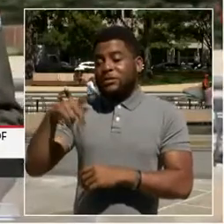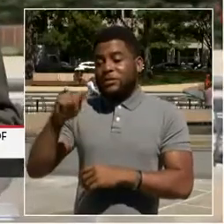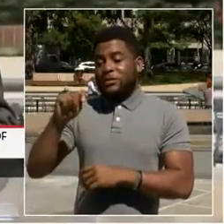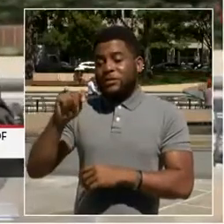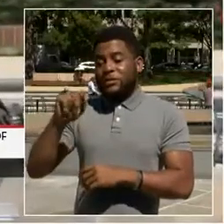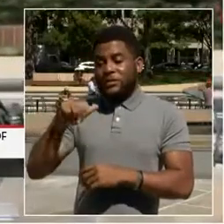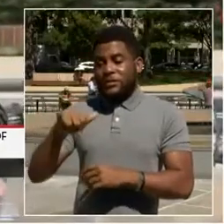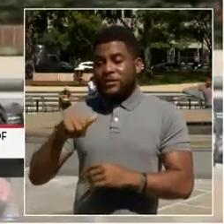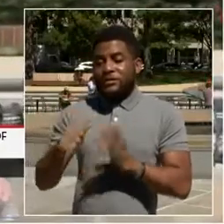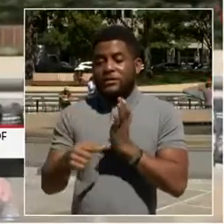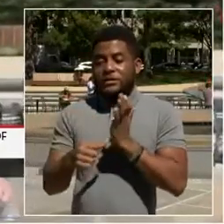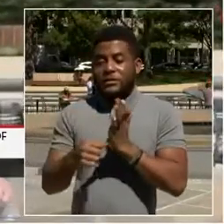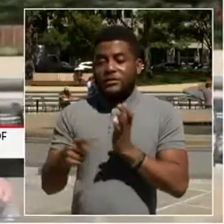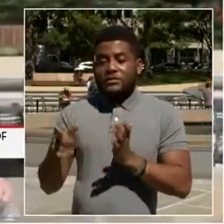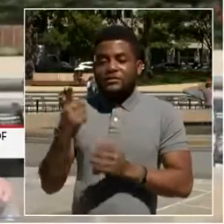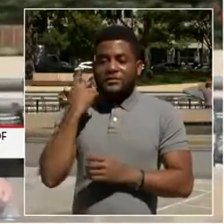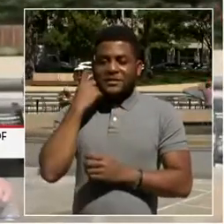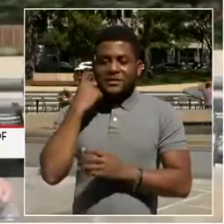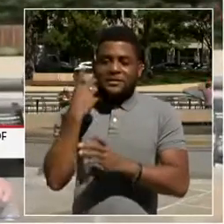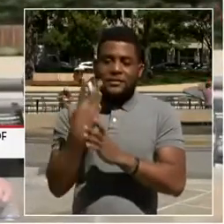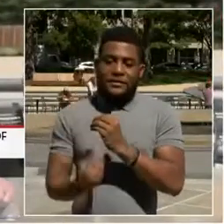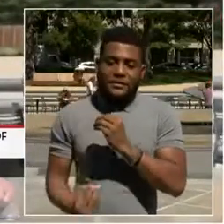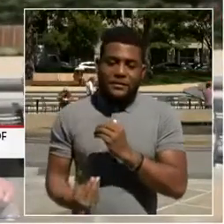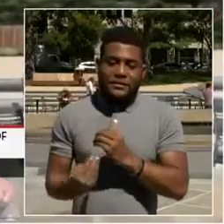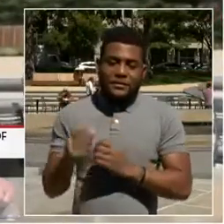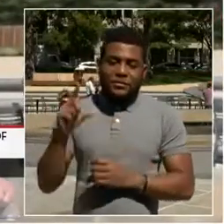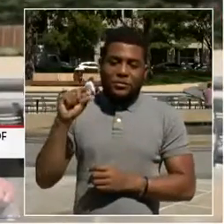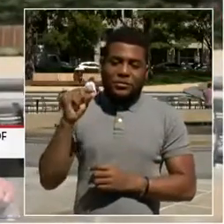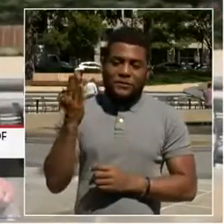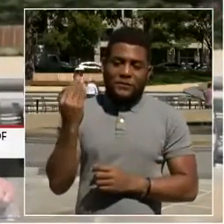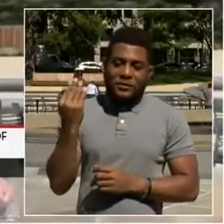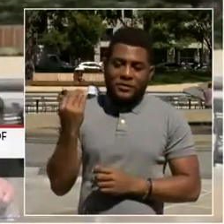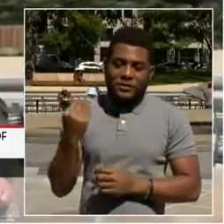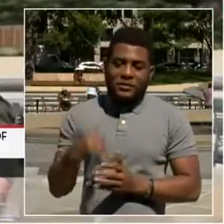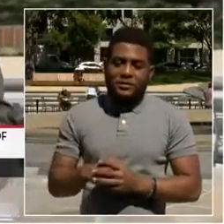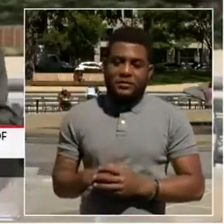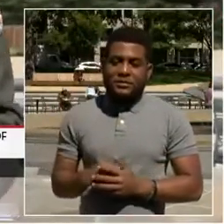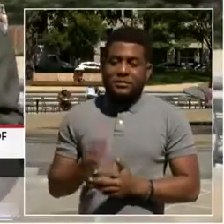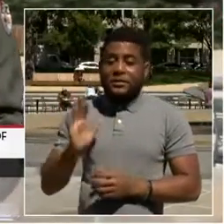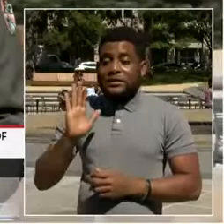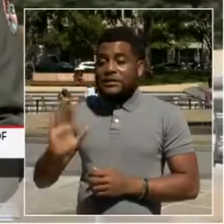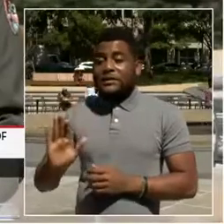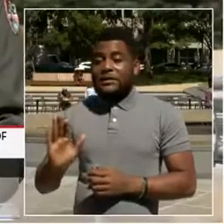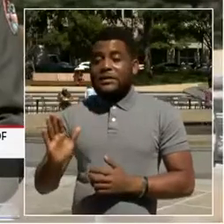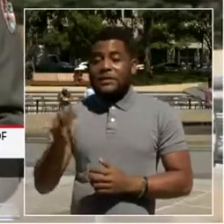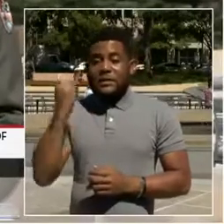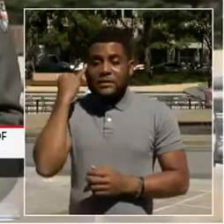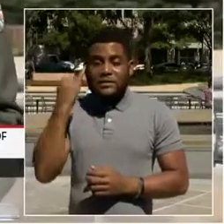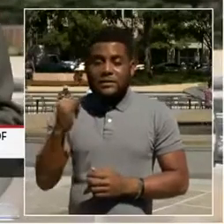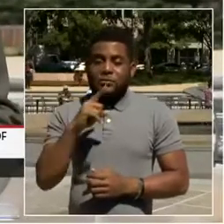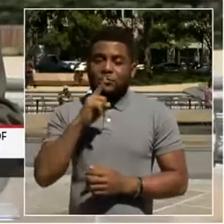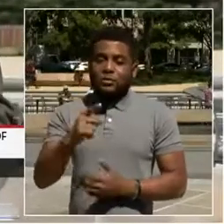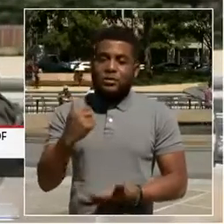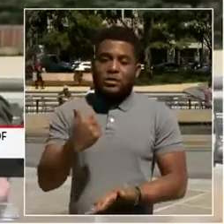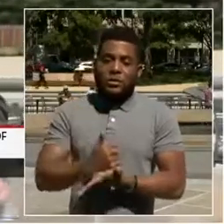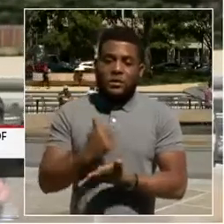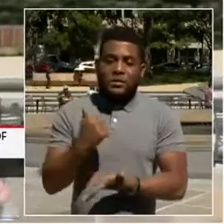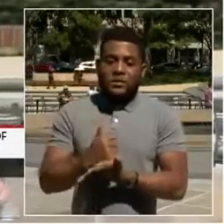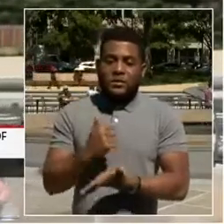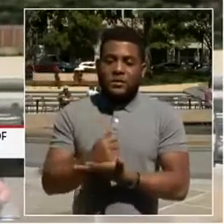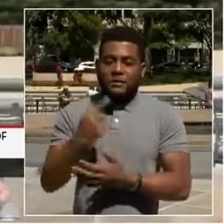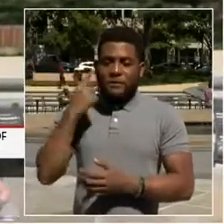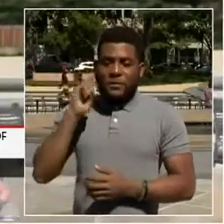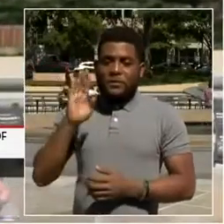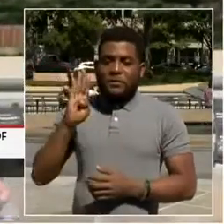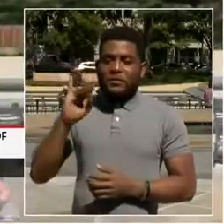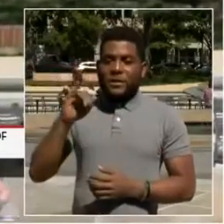unexpectedly passed away in 2014. Steve steered some of the earliest meetings between the Park Service and the bid on this. I'm sure he